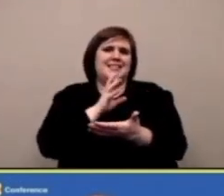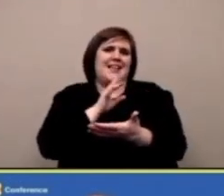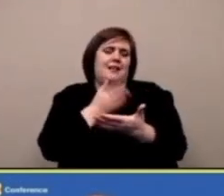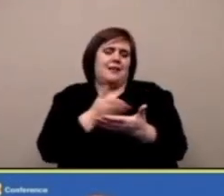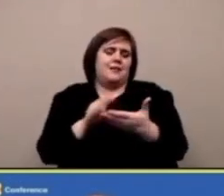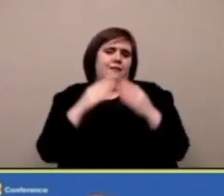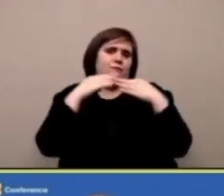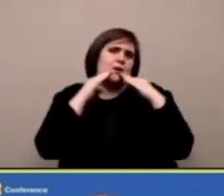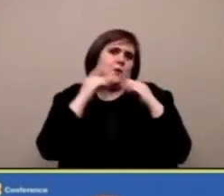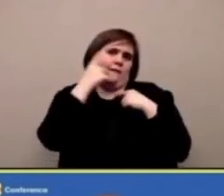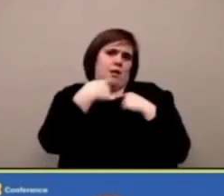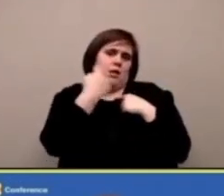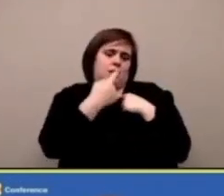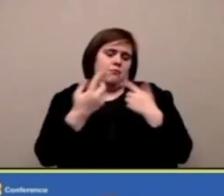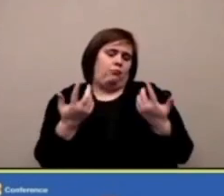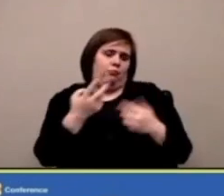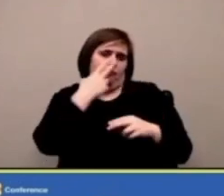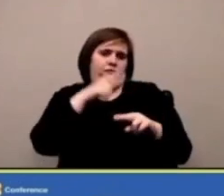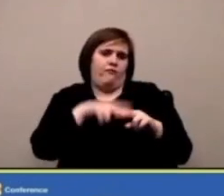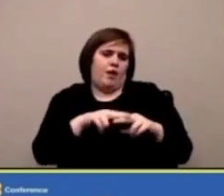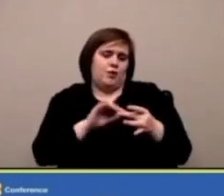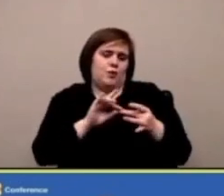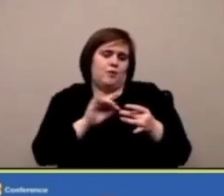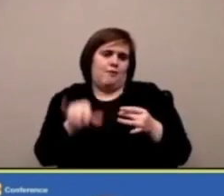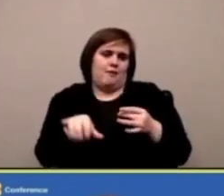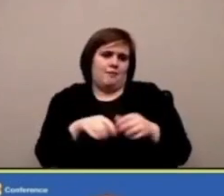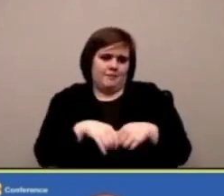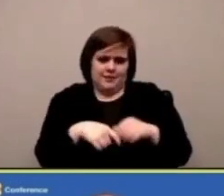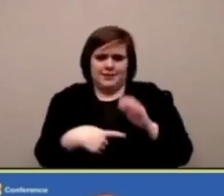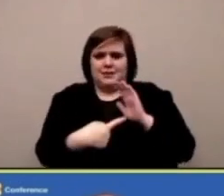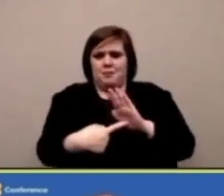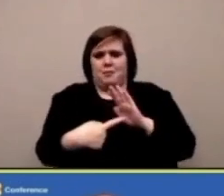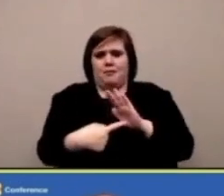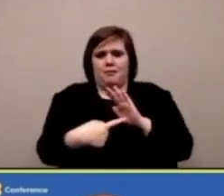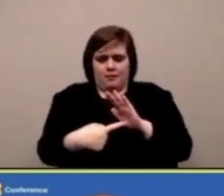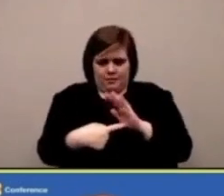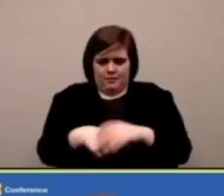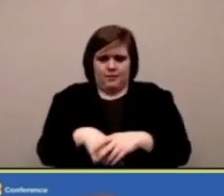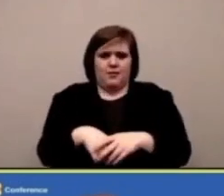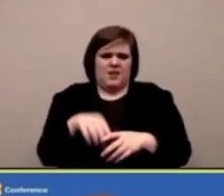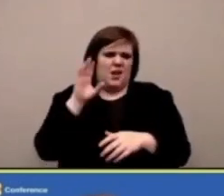which is just a lot of fun to do. So the example here, and I'm going